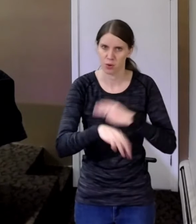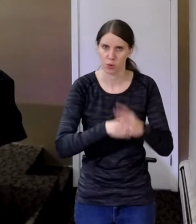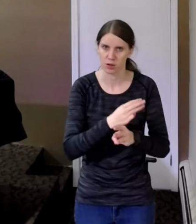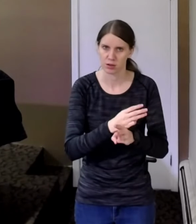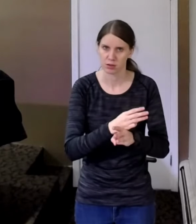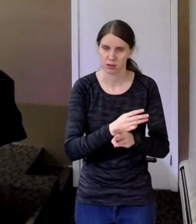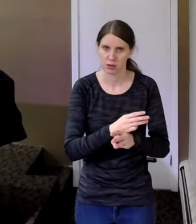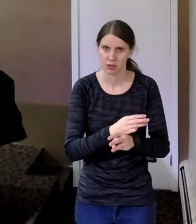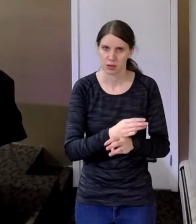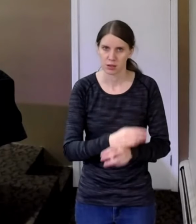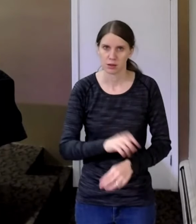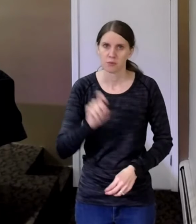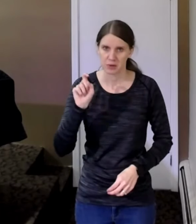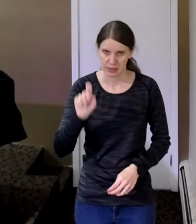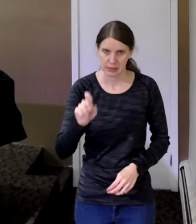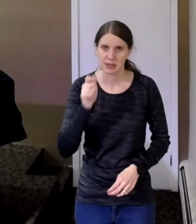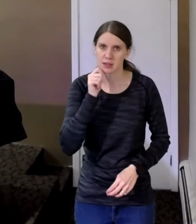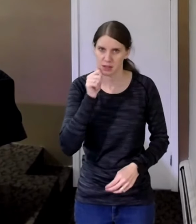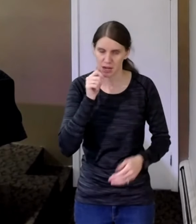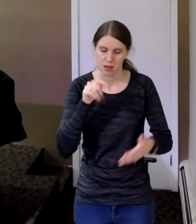Word. Got to spend time in the Word.